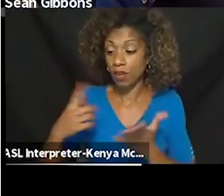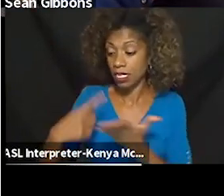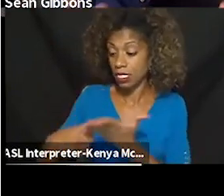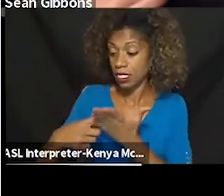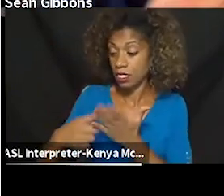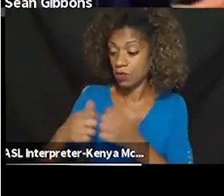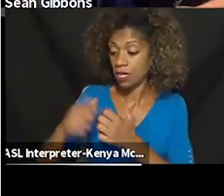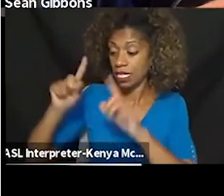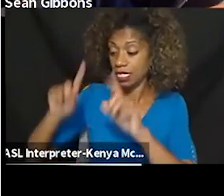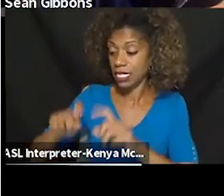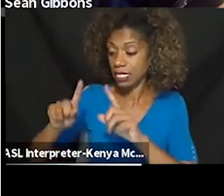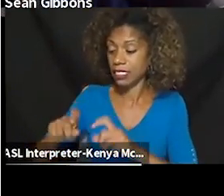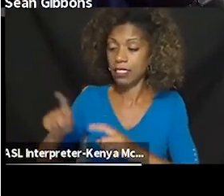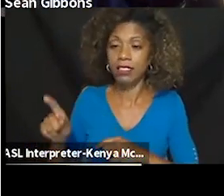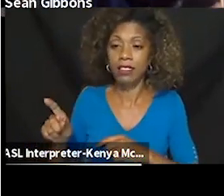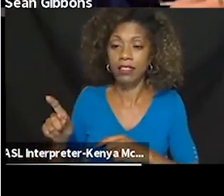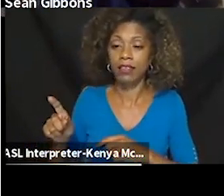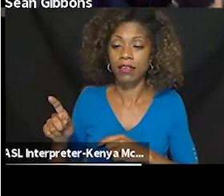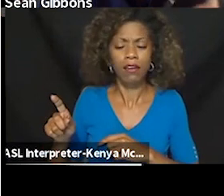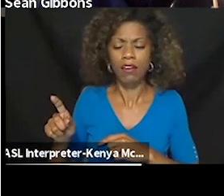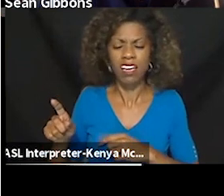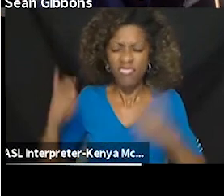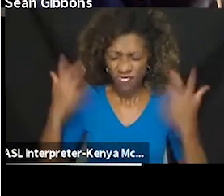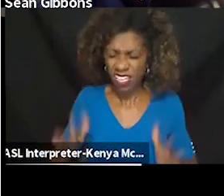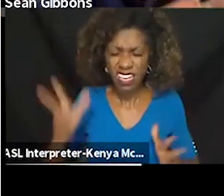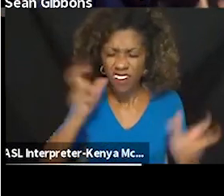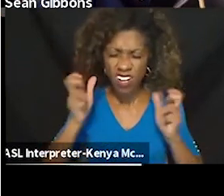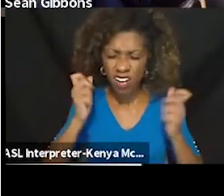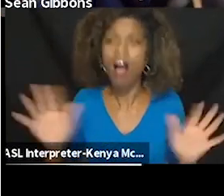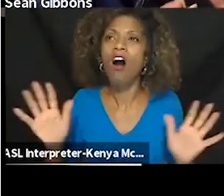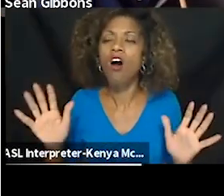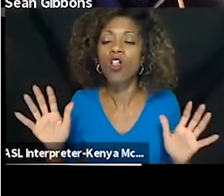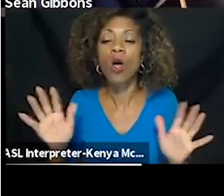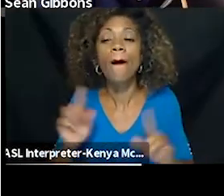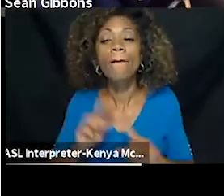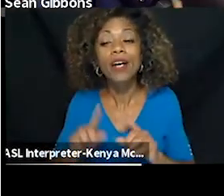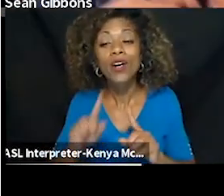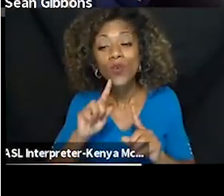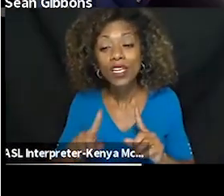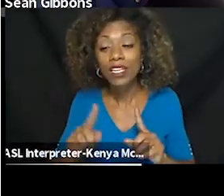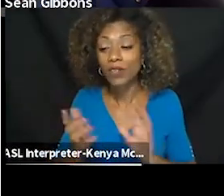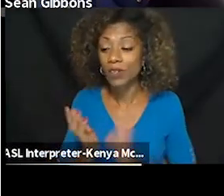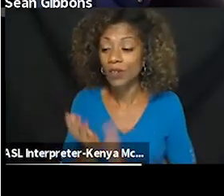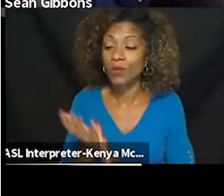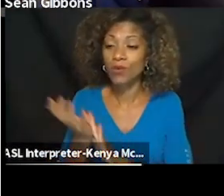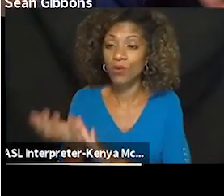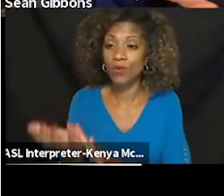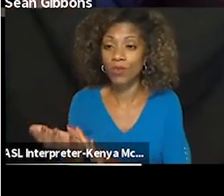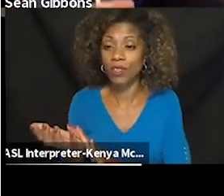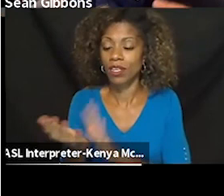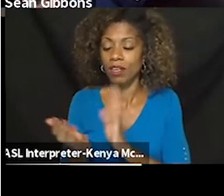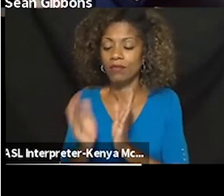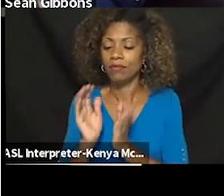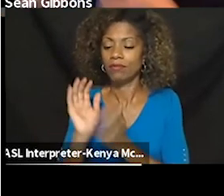anymore. But your data, actually, your research showed just the opposite, that plenty of people still needed to be talked to, hadn't heard those messages. How